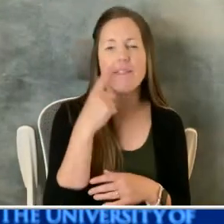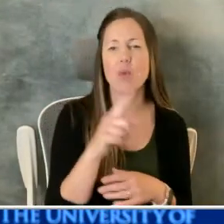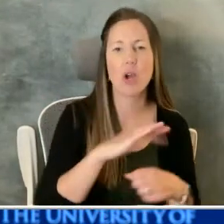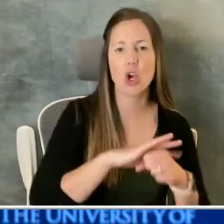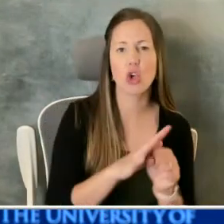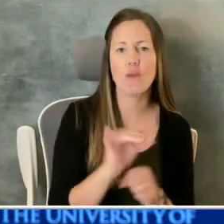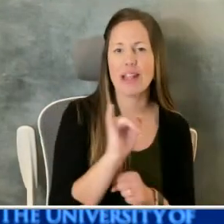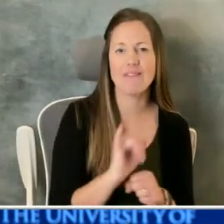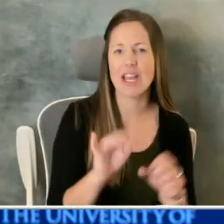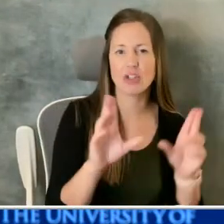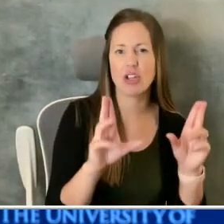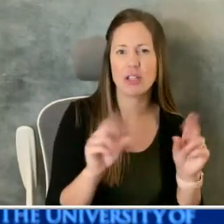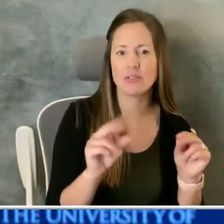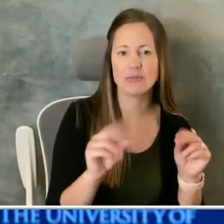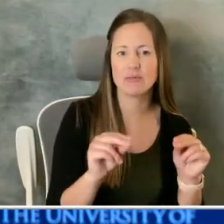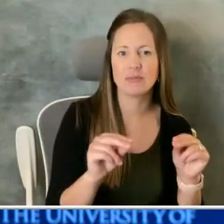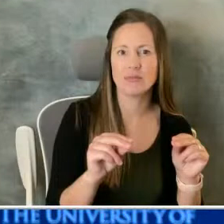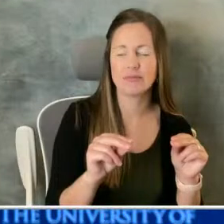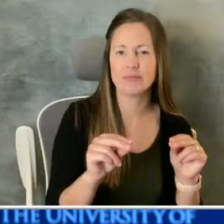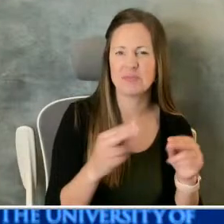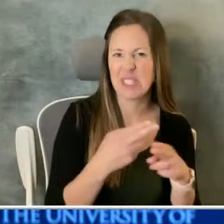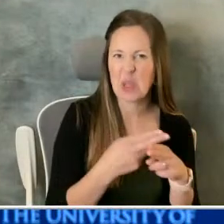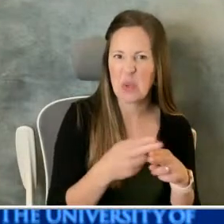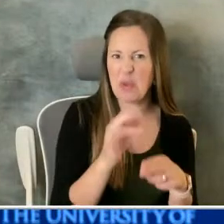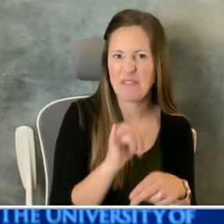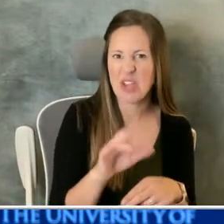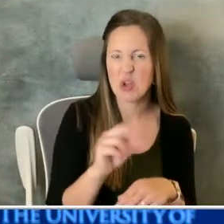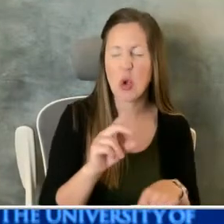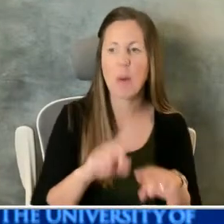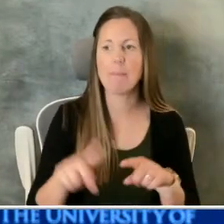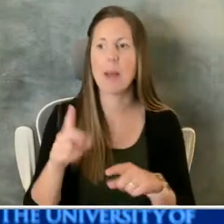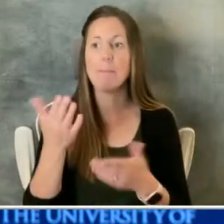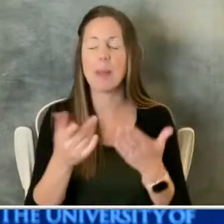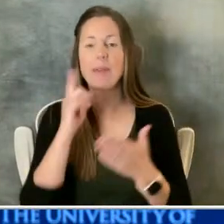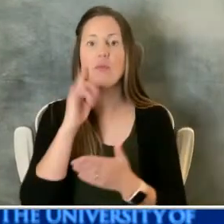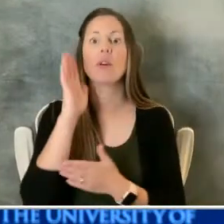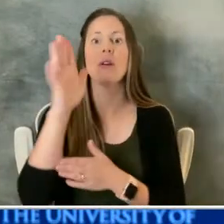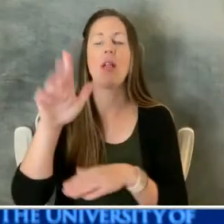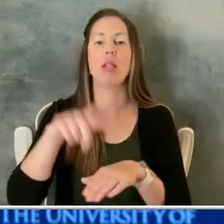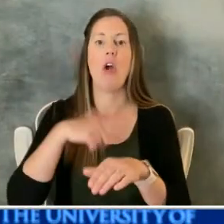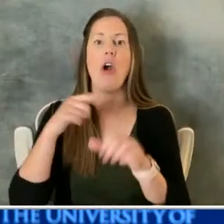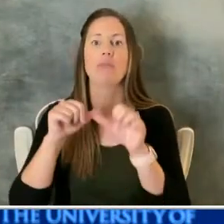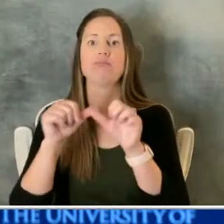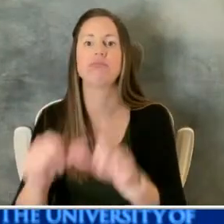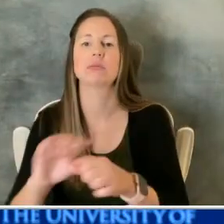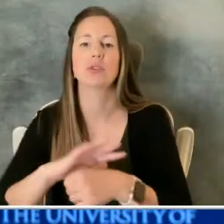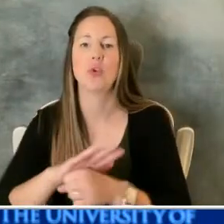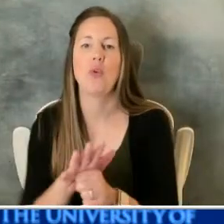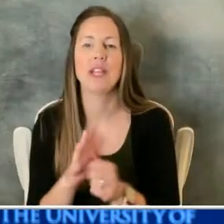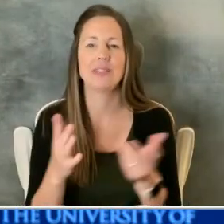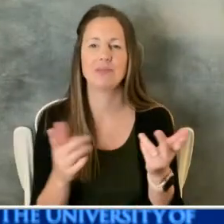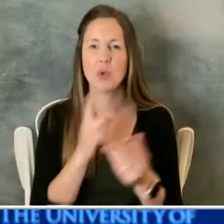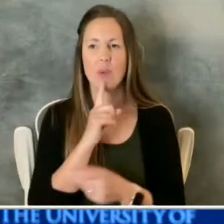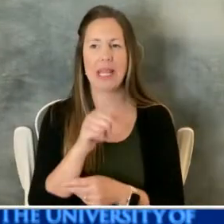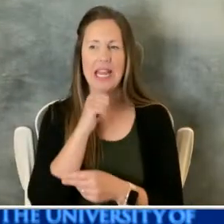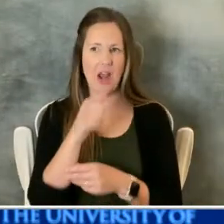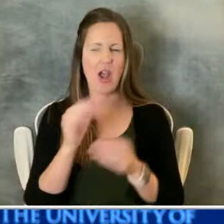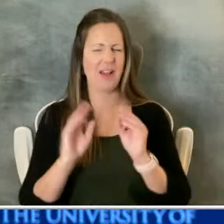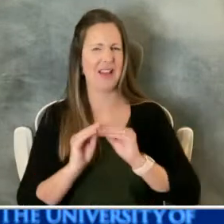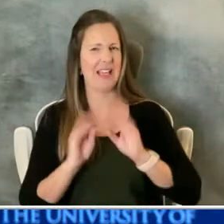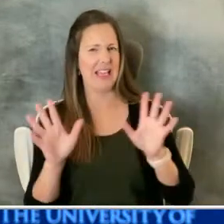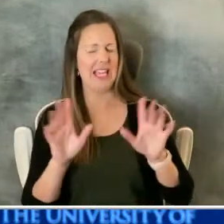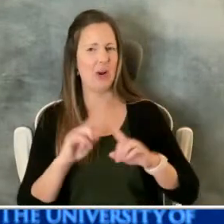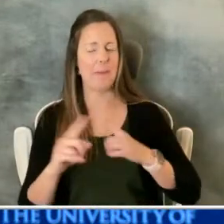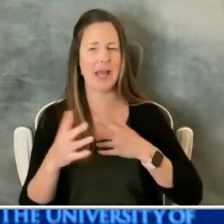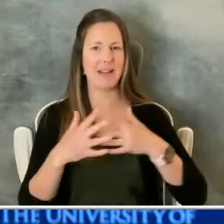SARS-CoV-2 acute infection, but maybe for long COVID. The mechanism isn't exactly clear, but again, even going back to 2021,